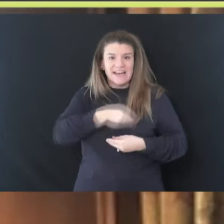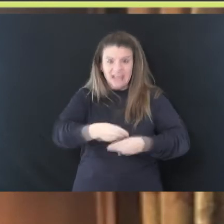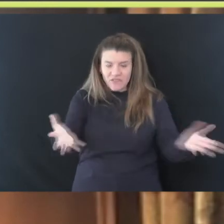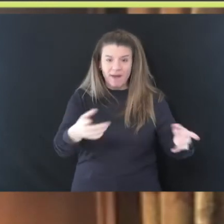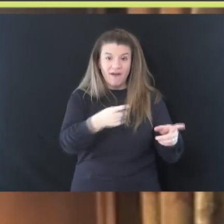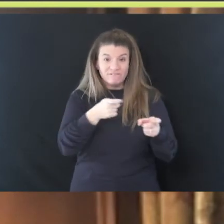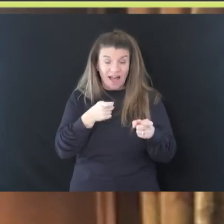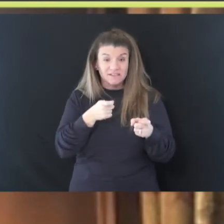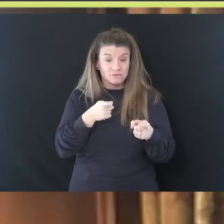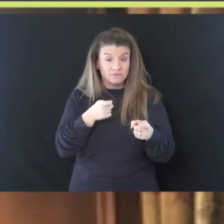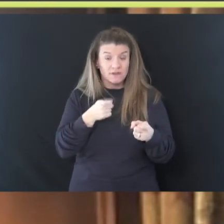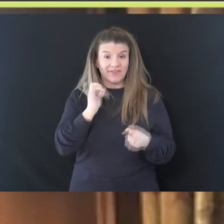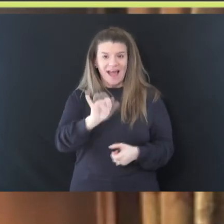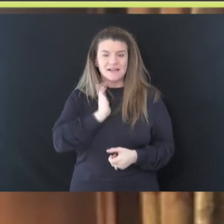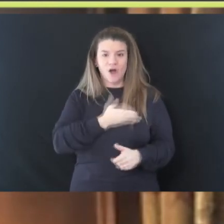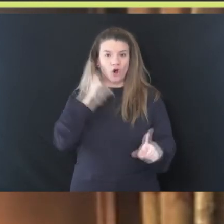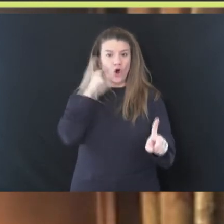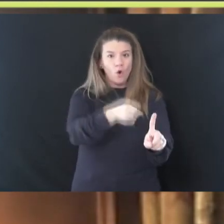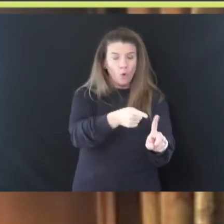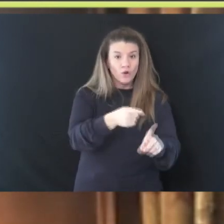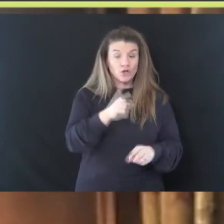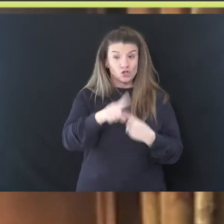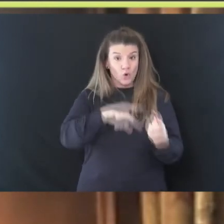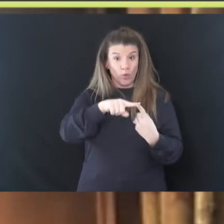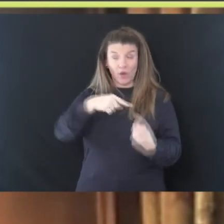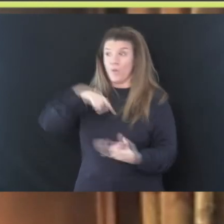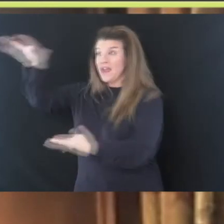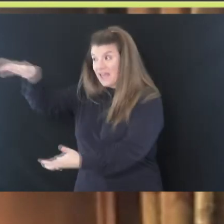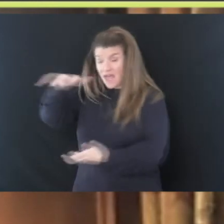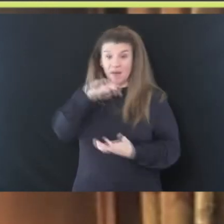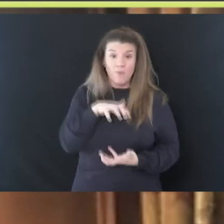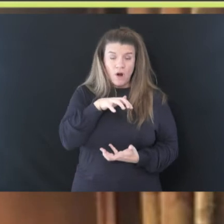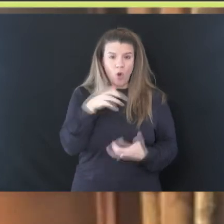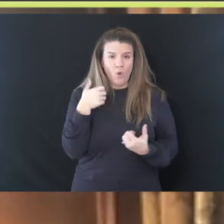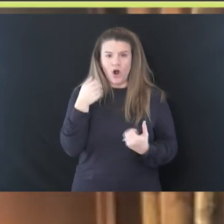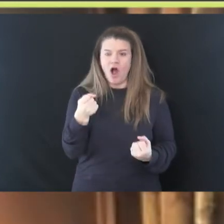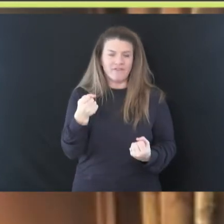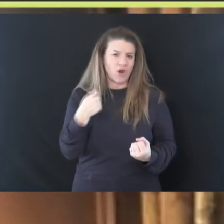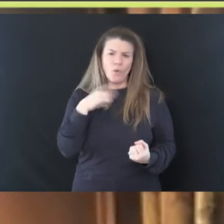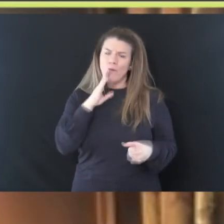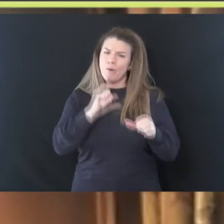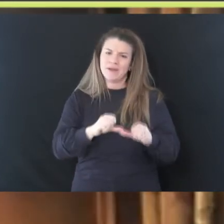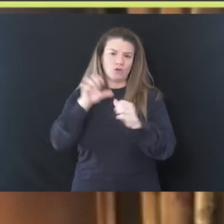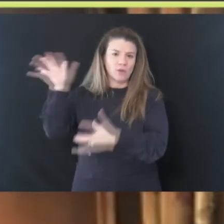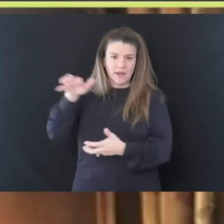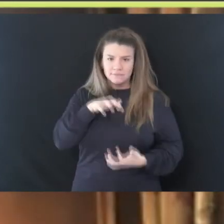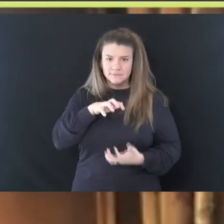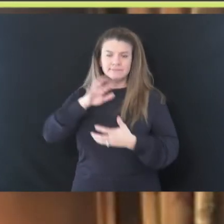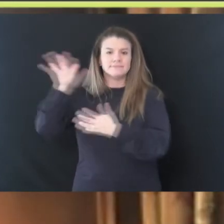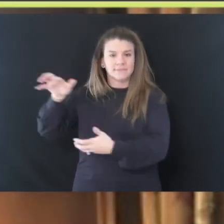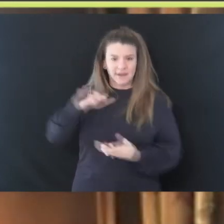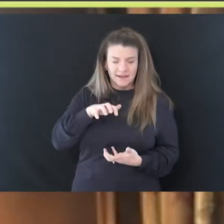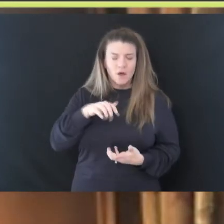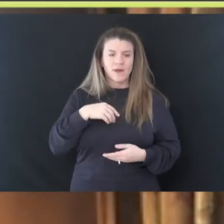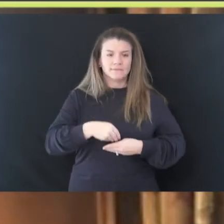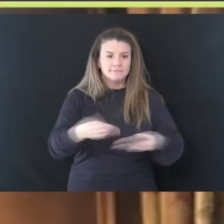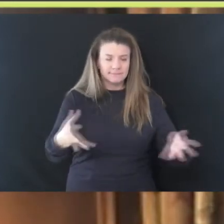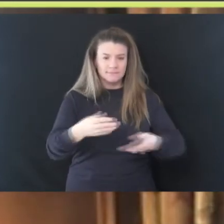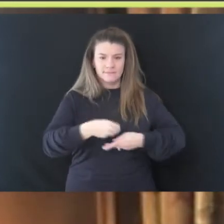about, General Hoyer. So as we get more vaccines, and we're confident we'll keep getting more vaccines, then we'll be able to push it out